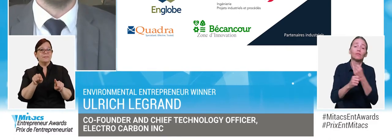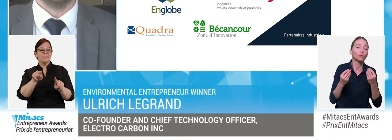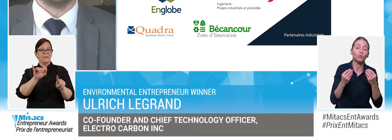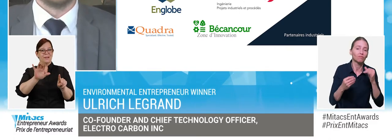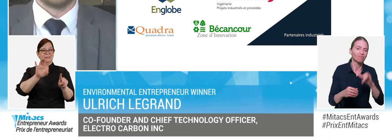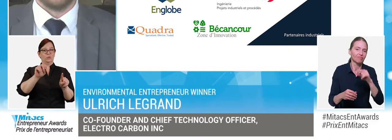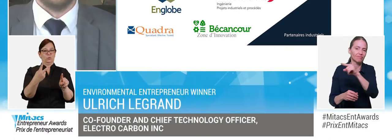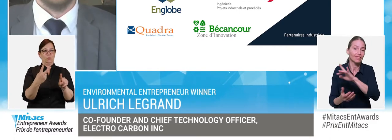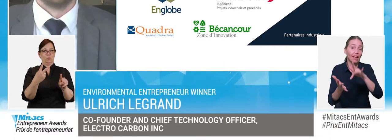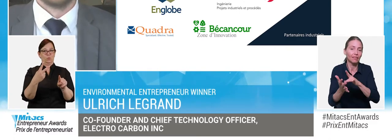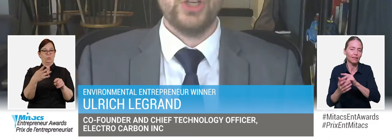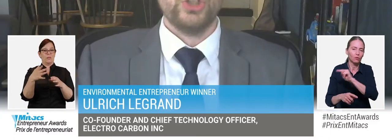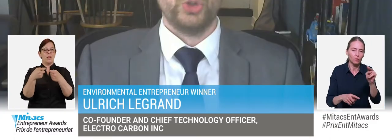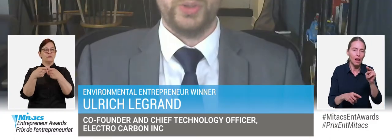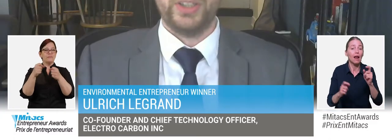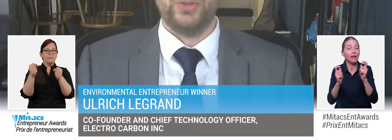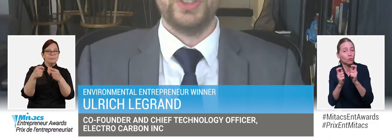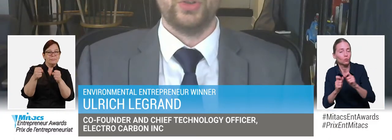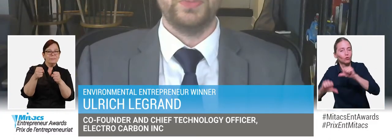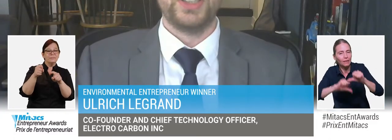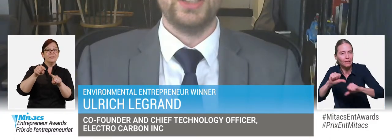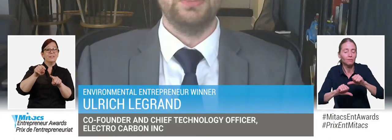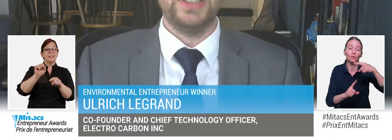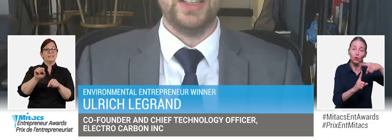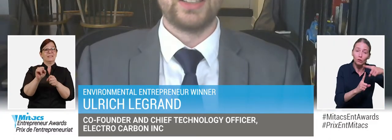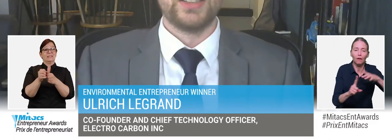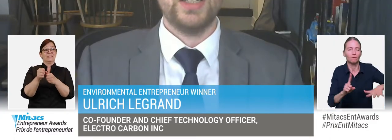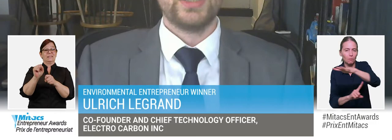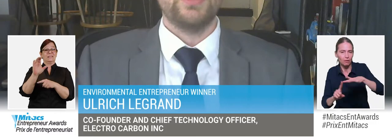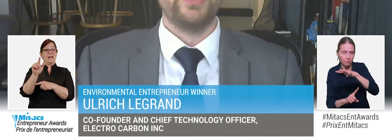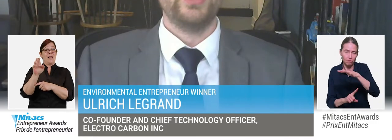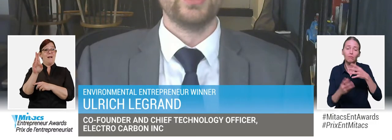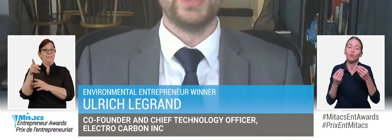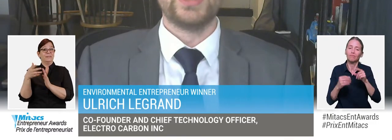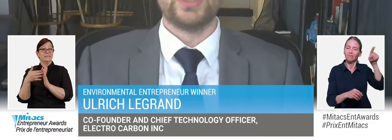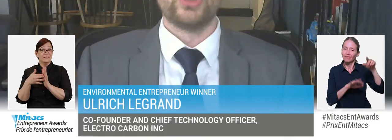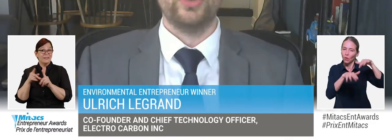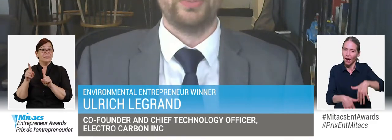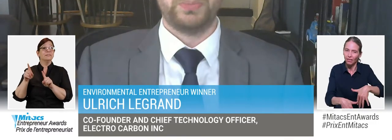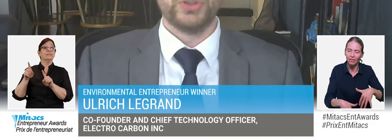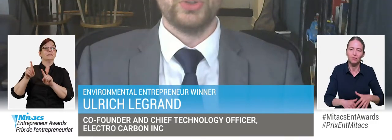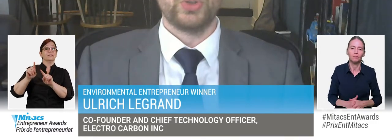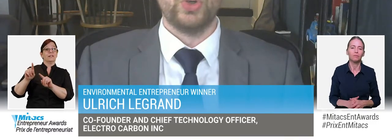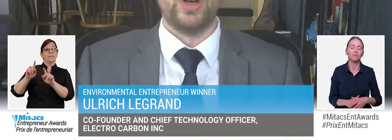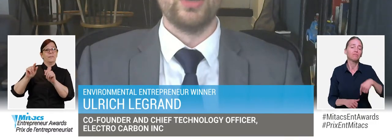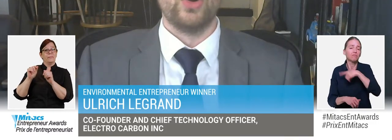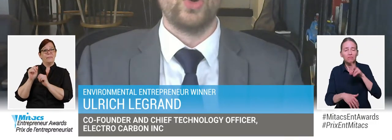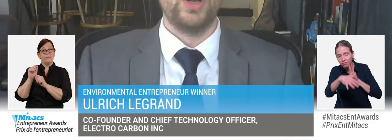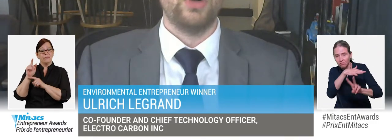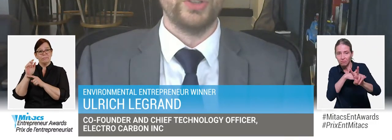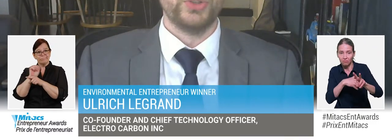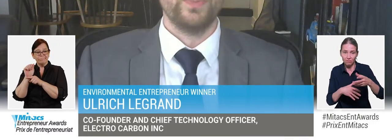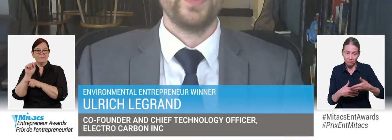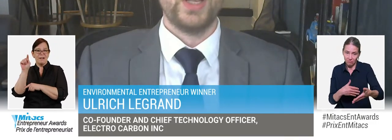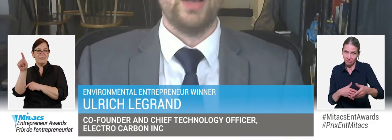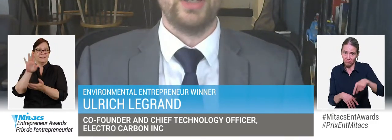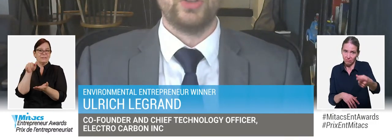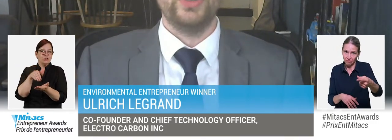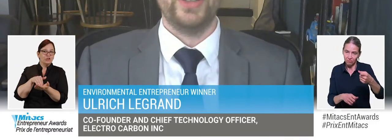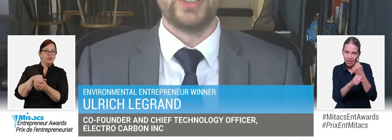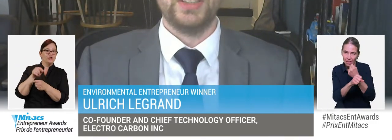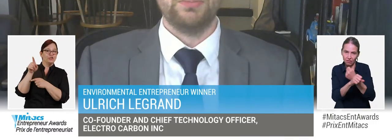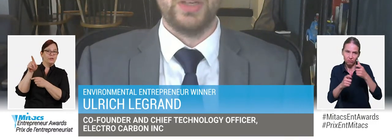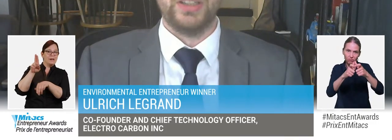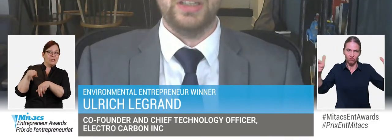et président d'Electrocarbon. Je souhaiterais aussi remercier Mitacs, qui m'a financé un stage de postdoctorat en collaboration